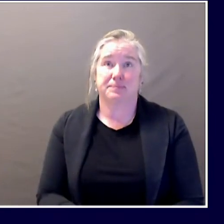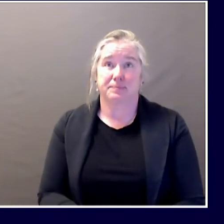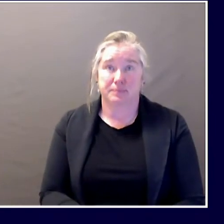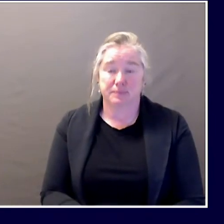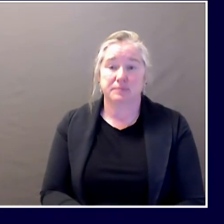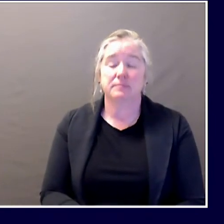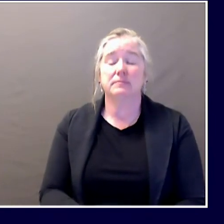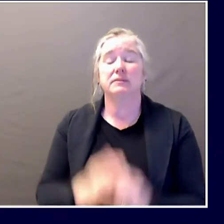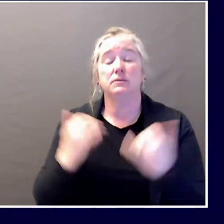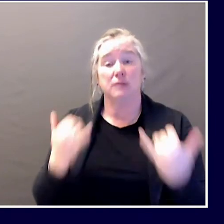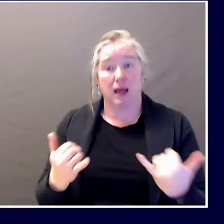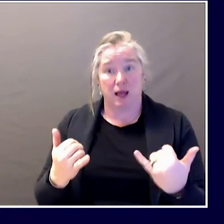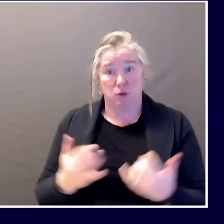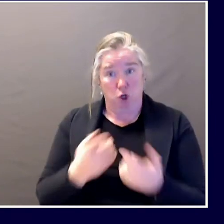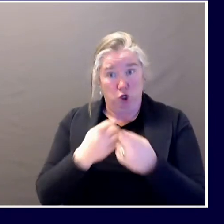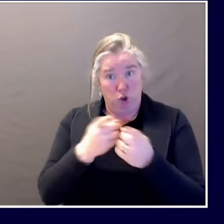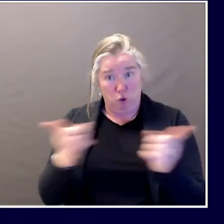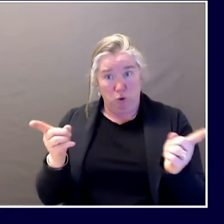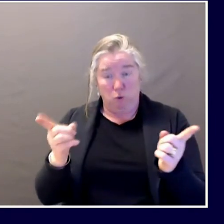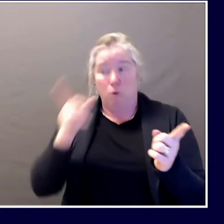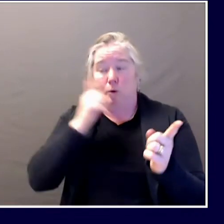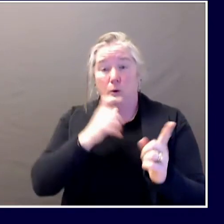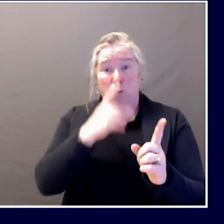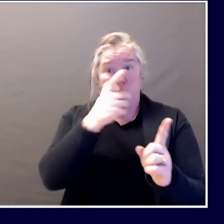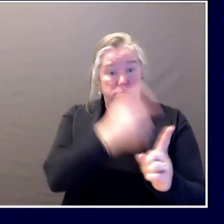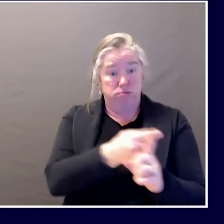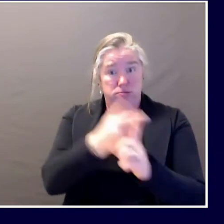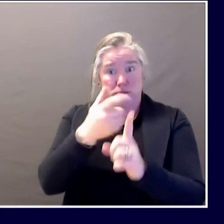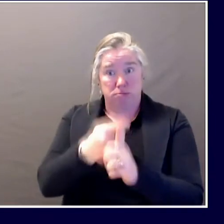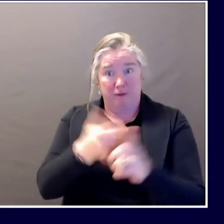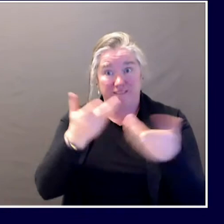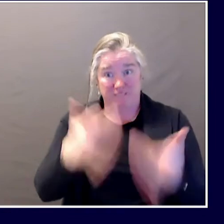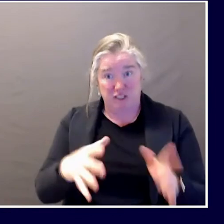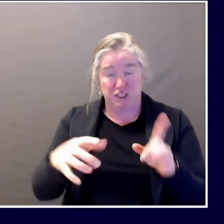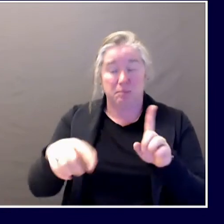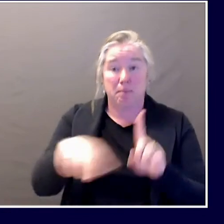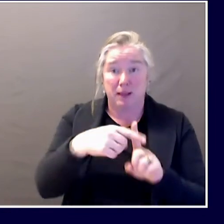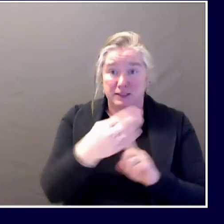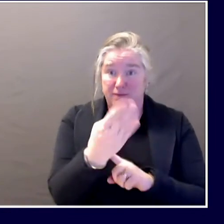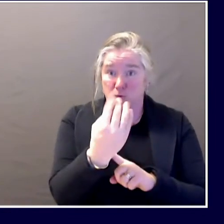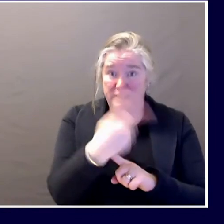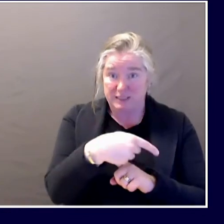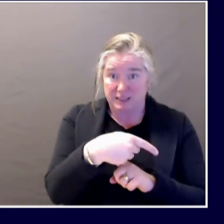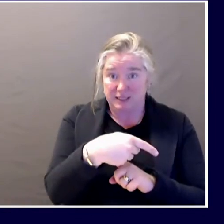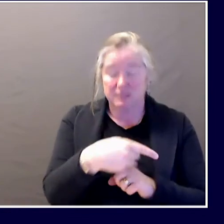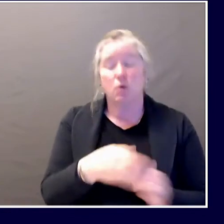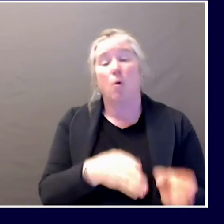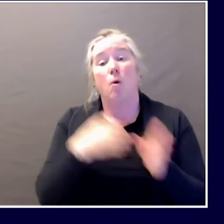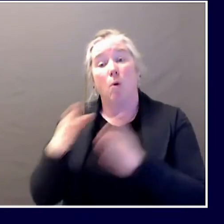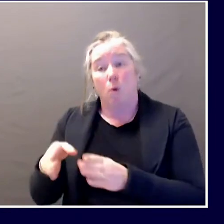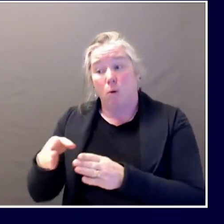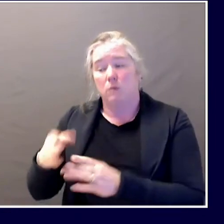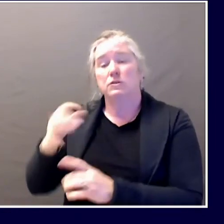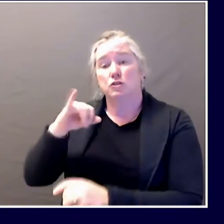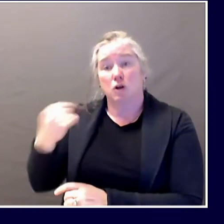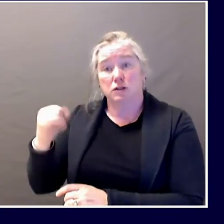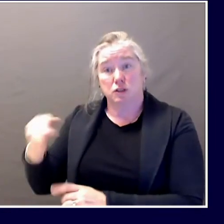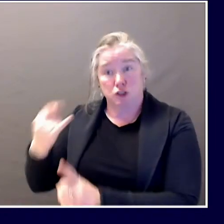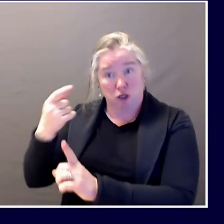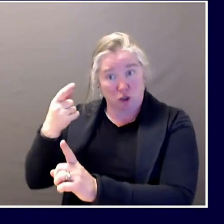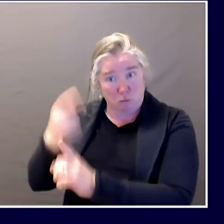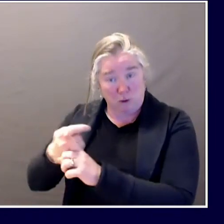fully vaccinated, some of those strictures can and should start to change.